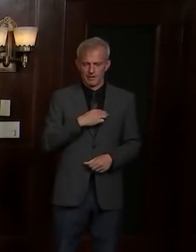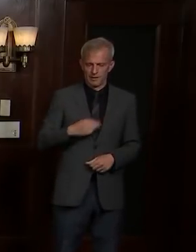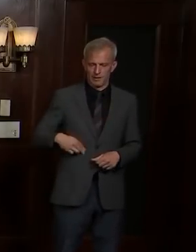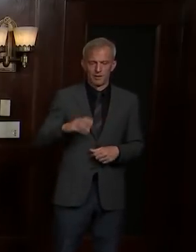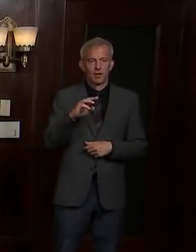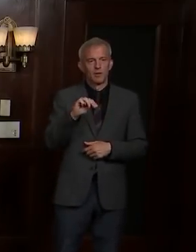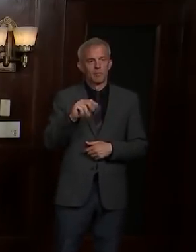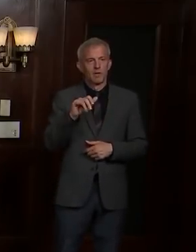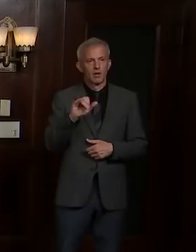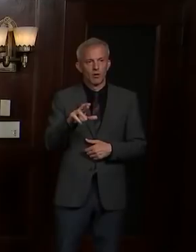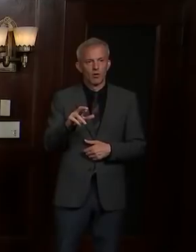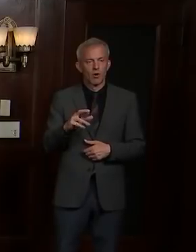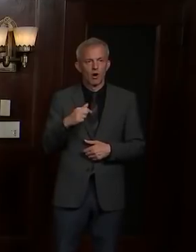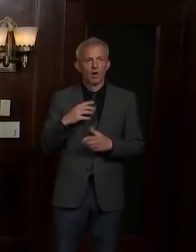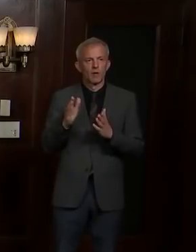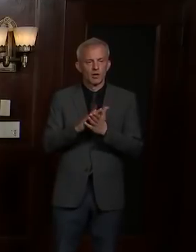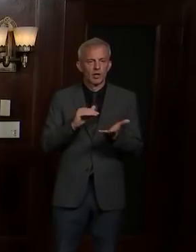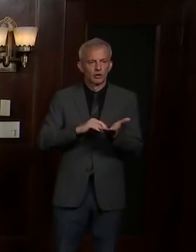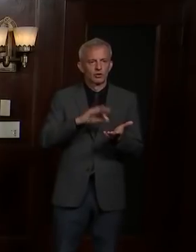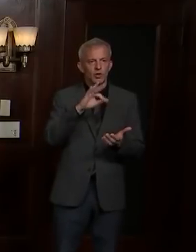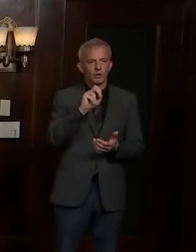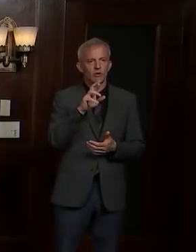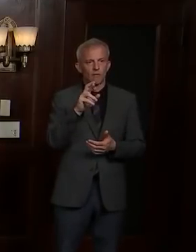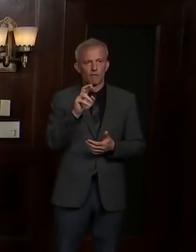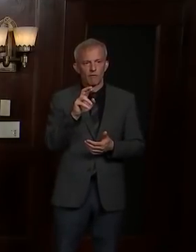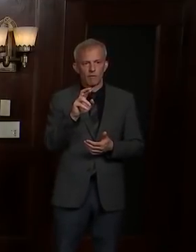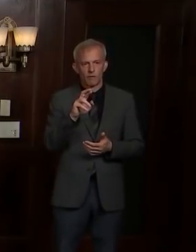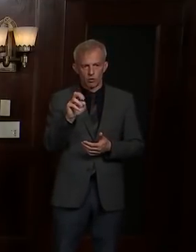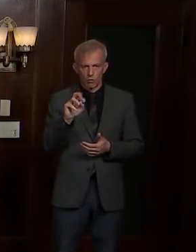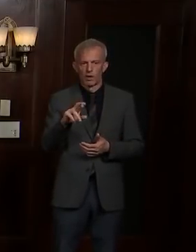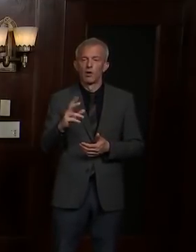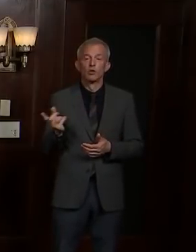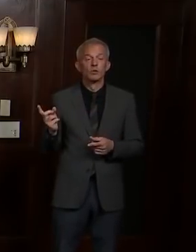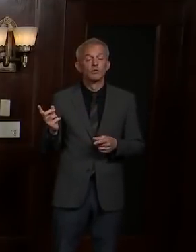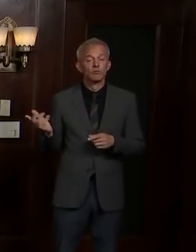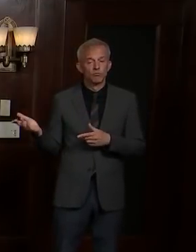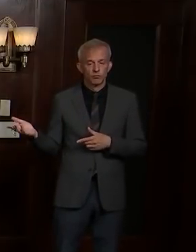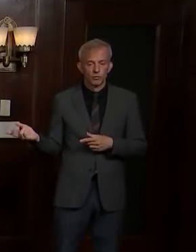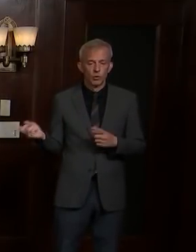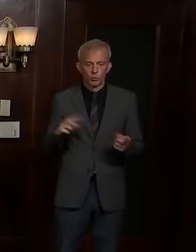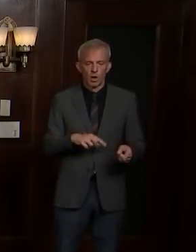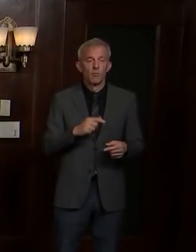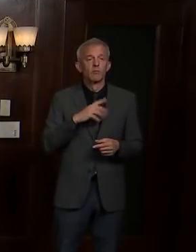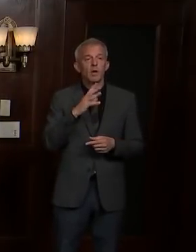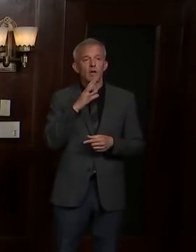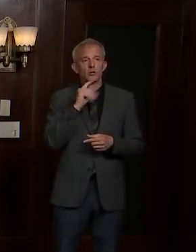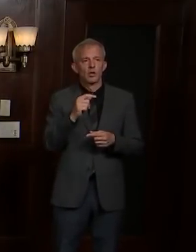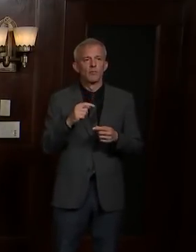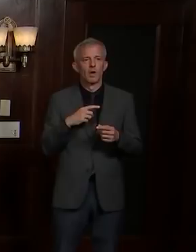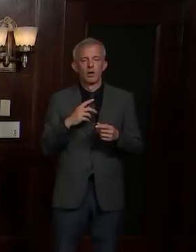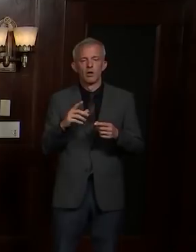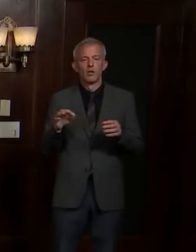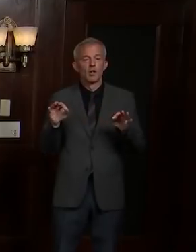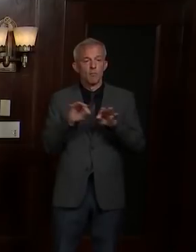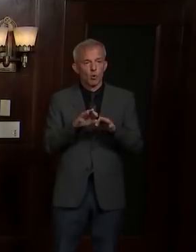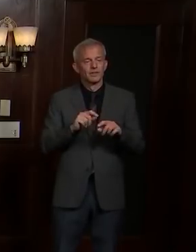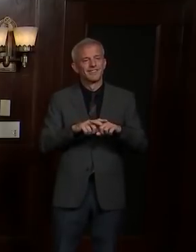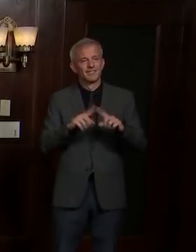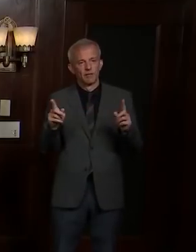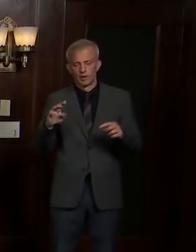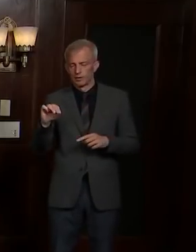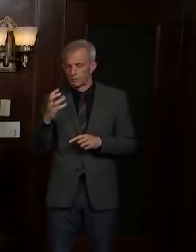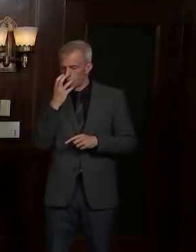to ask Dr. Barbara Ferrer to come forward and speak a little bit about the difference, the importance of masks, and what facial coverings can do as well. Dr.